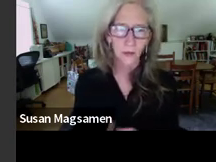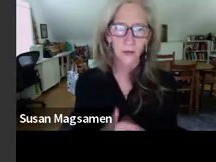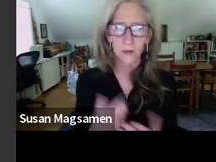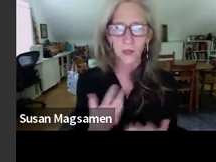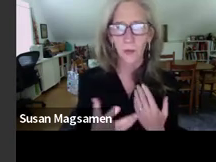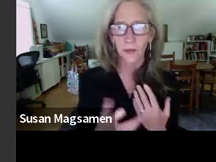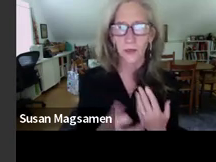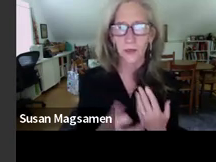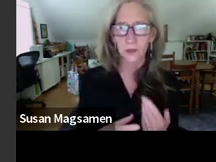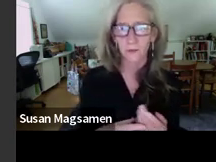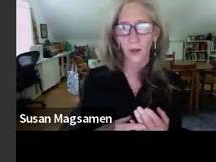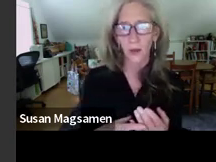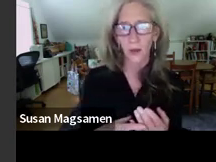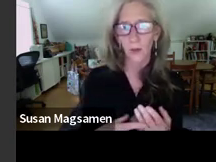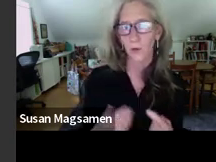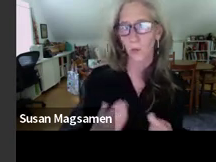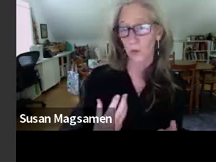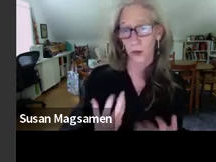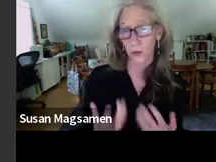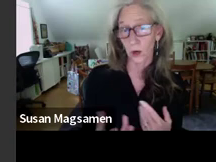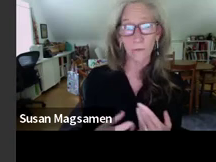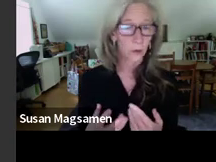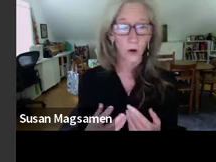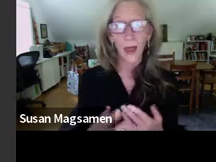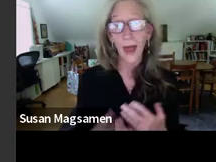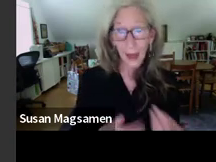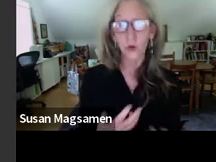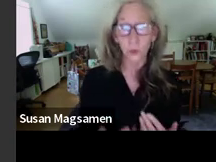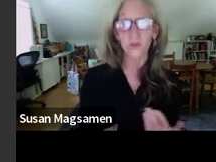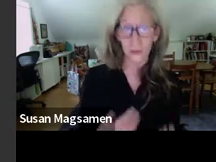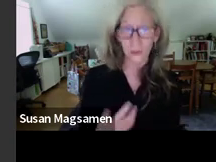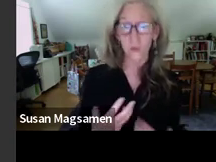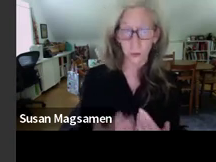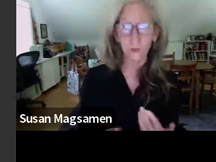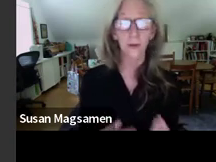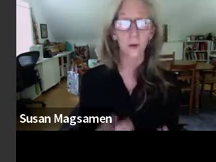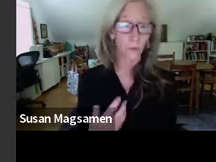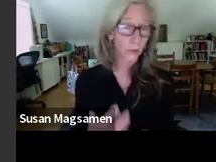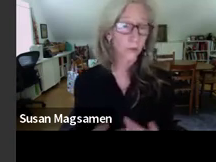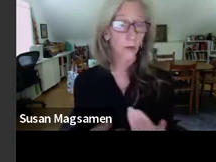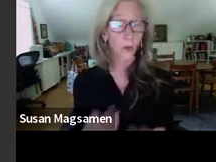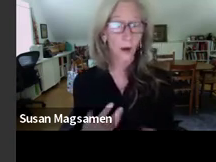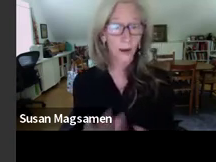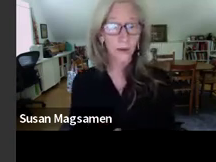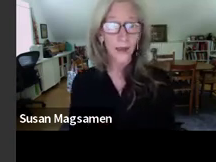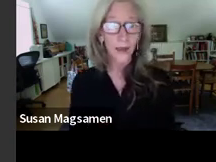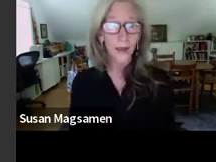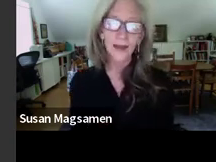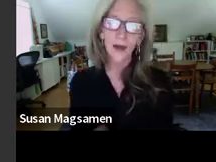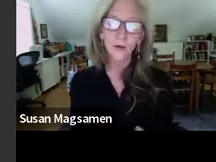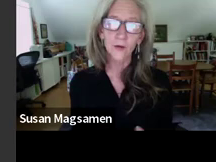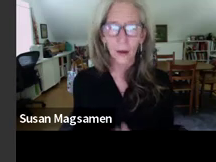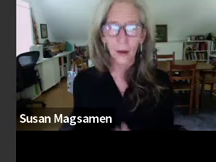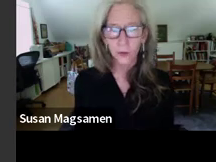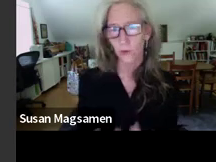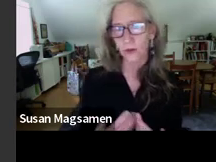And that's really what you're seeing here. So it's a combination of both where you come from and what you know, how you're sensorially or motorily